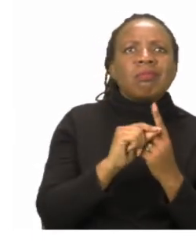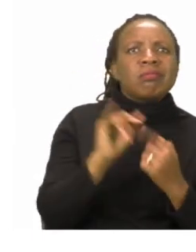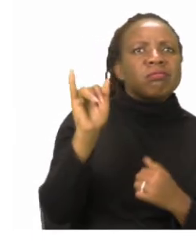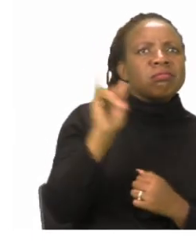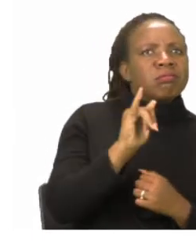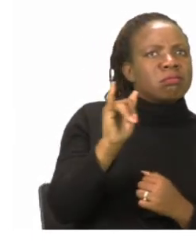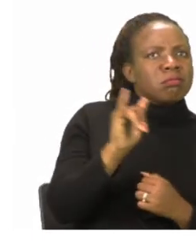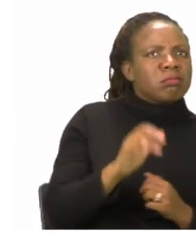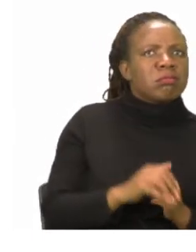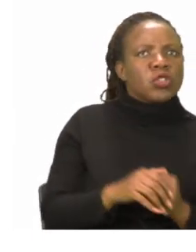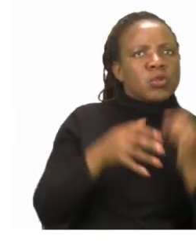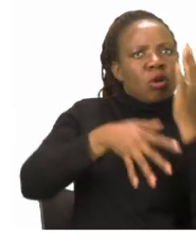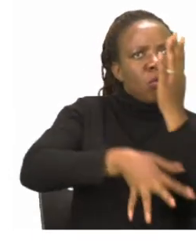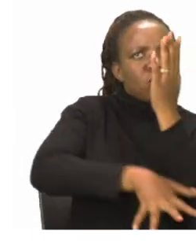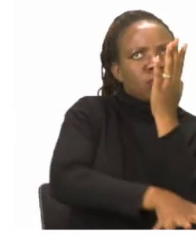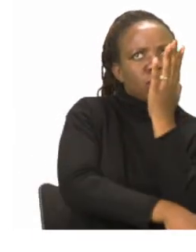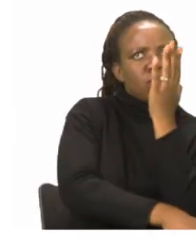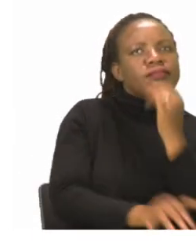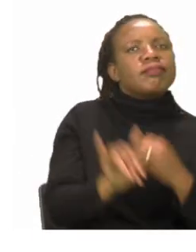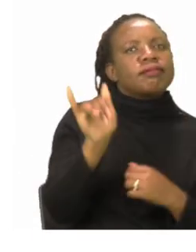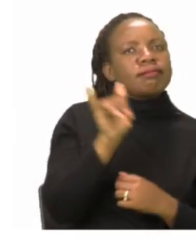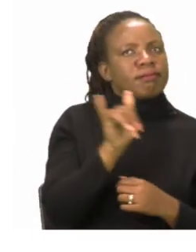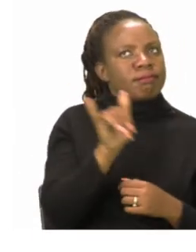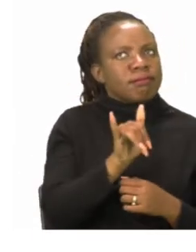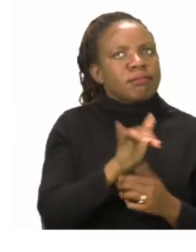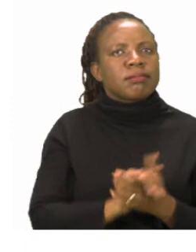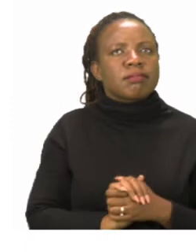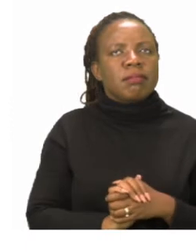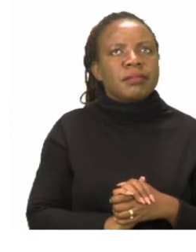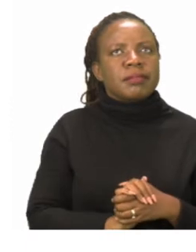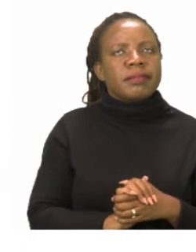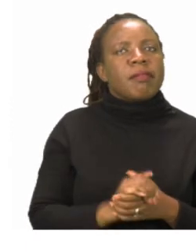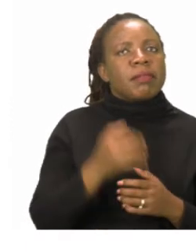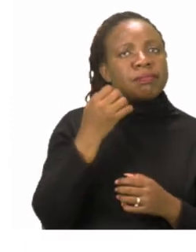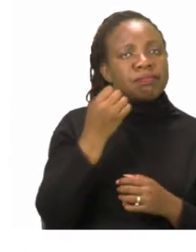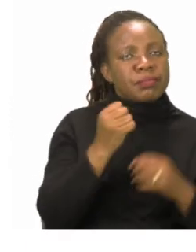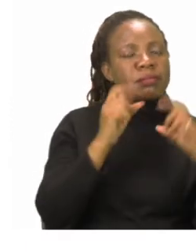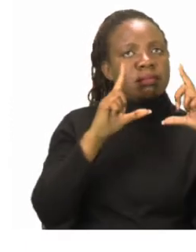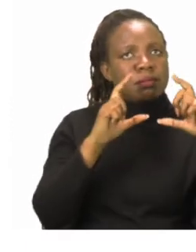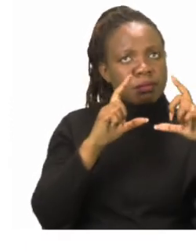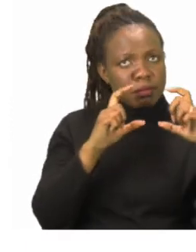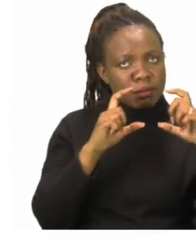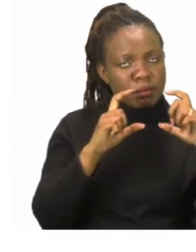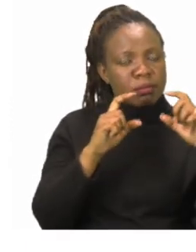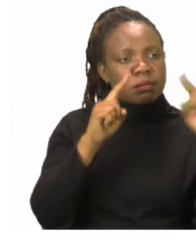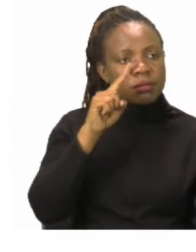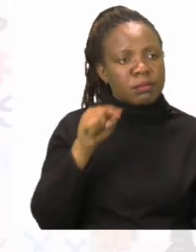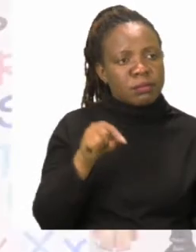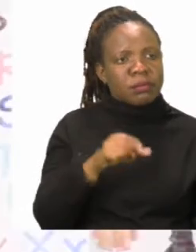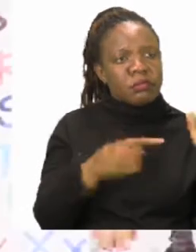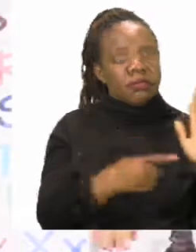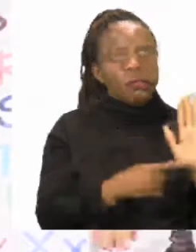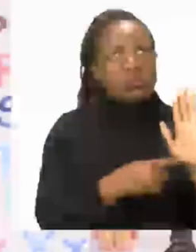a root. Okay, now I have two pictures on the board where I want us to identify the